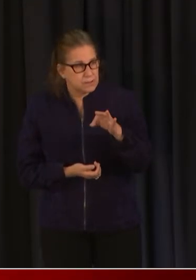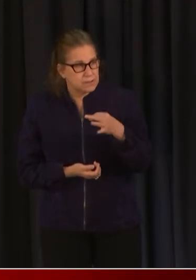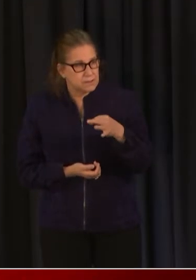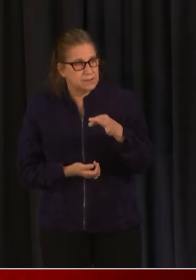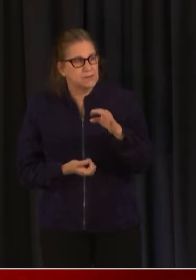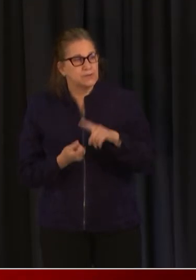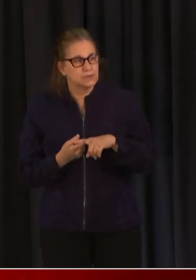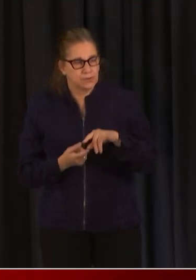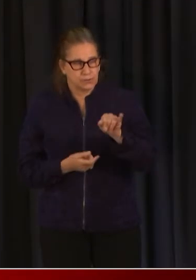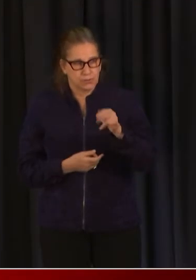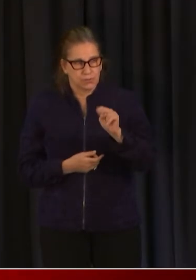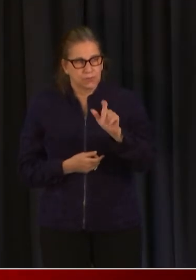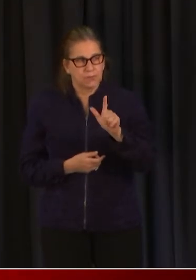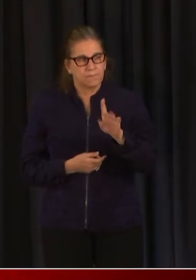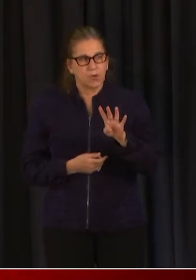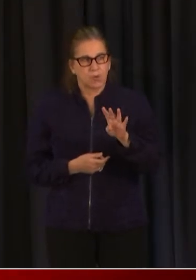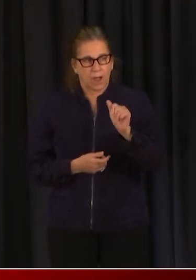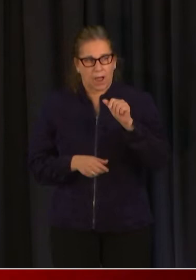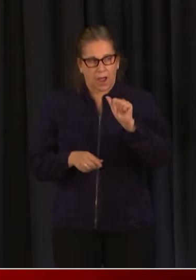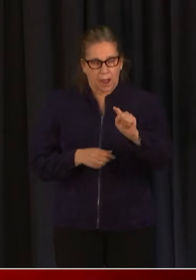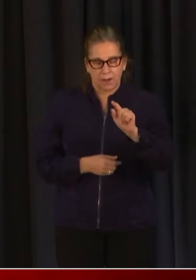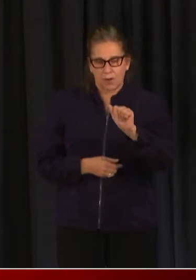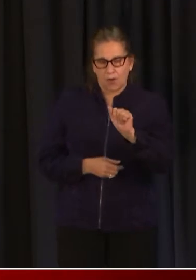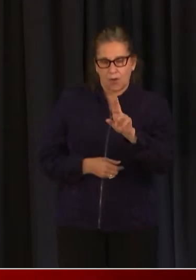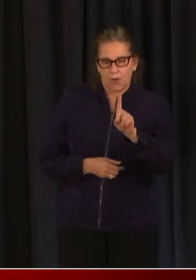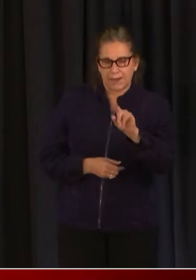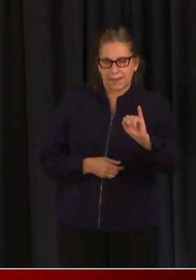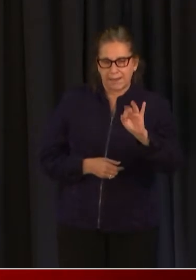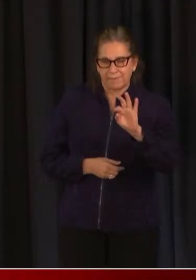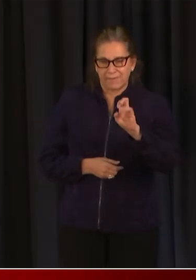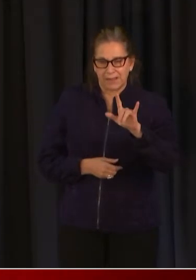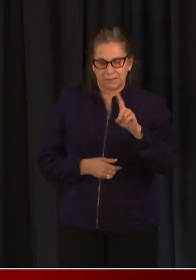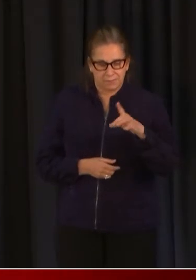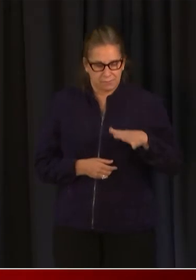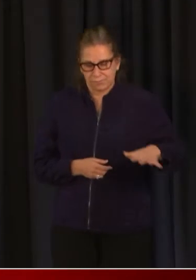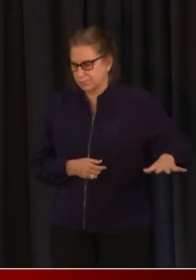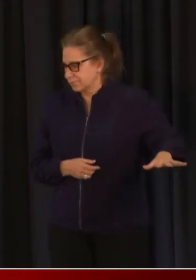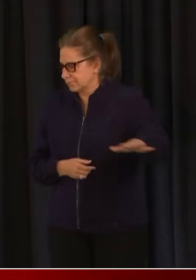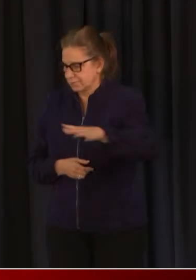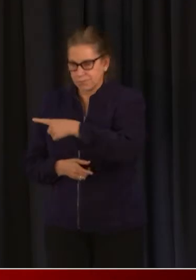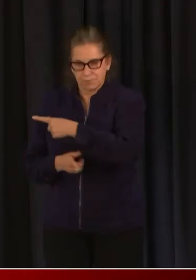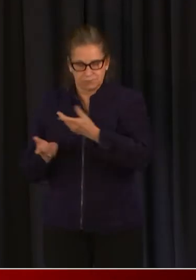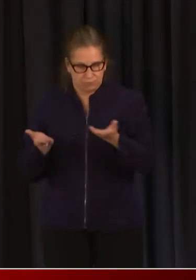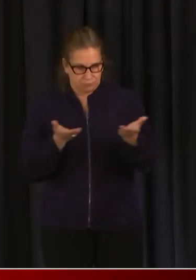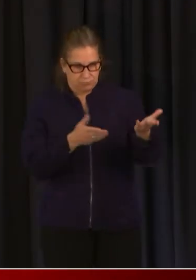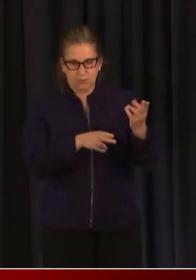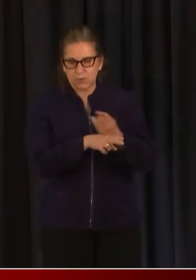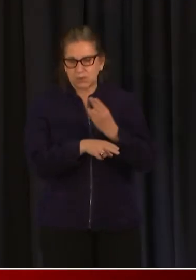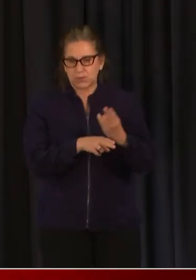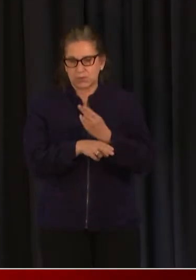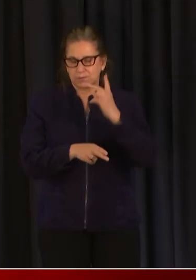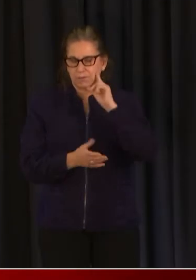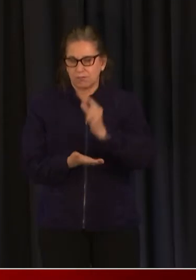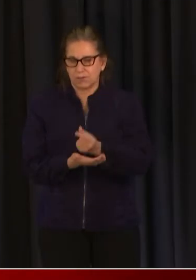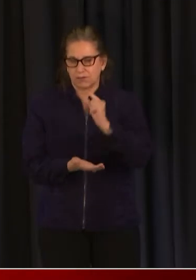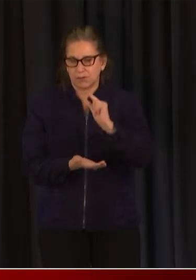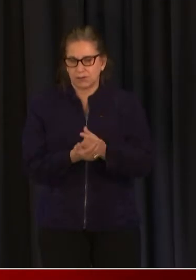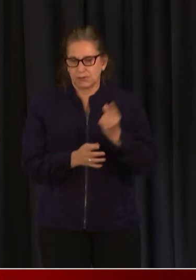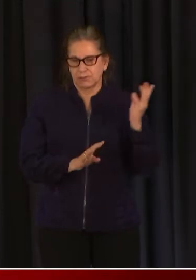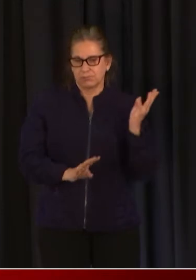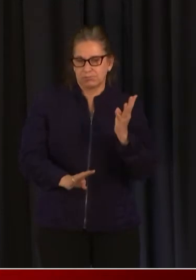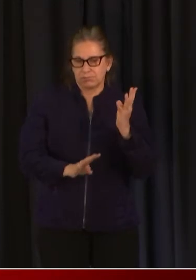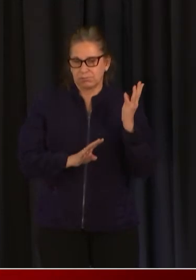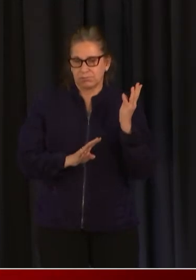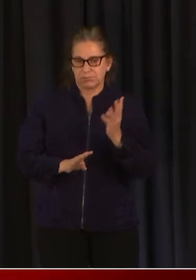Audi Field. There may be some exceptions, but I'm pleased that the Chancellor has worked out a centralized